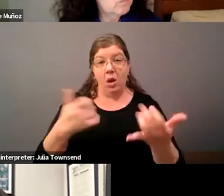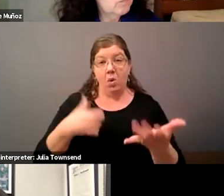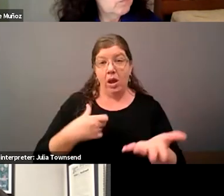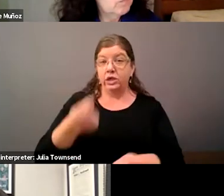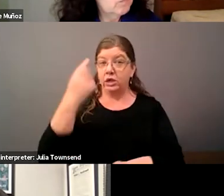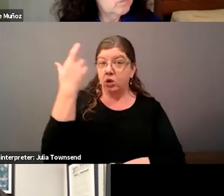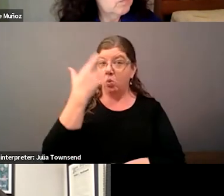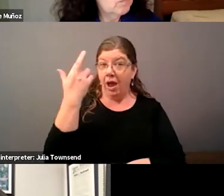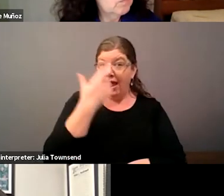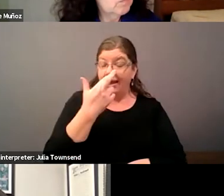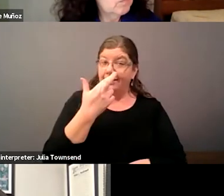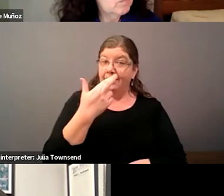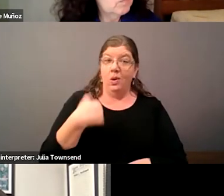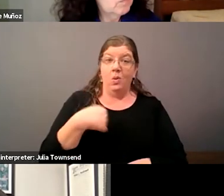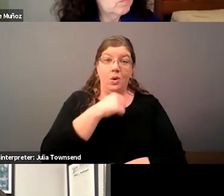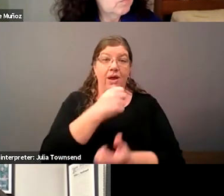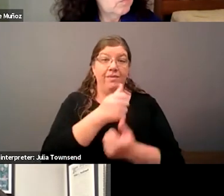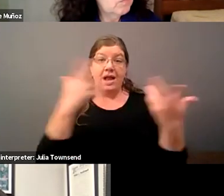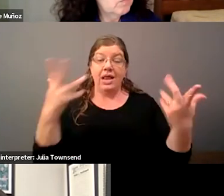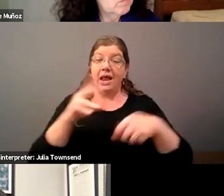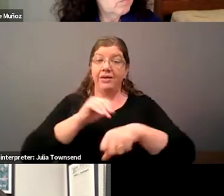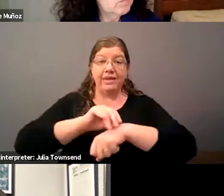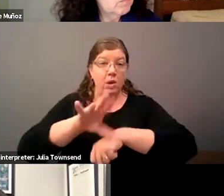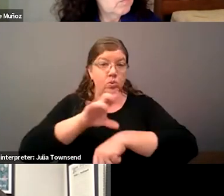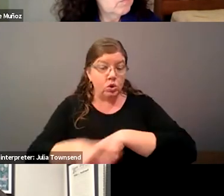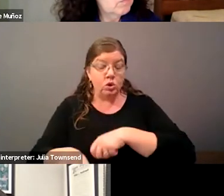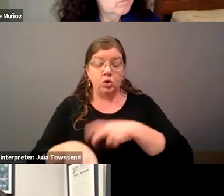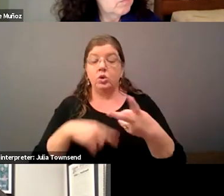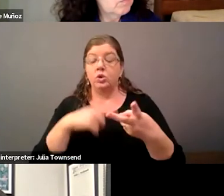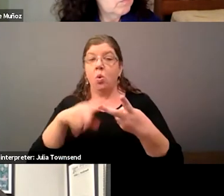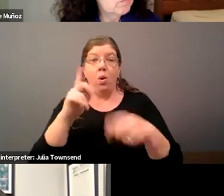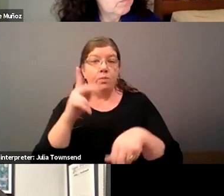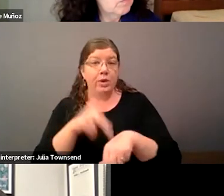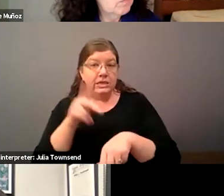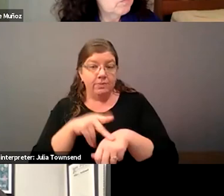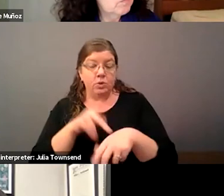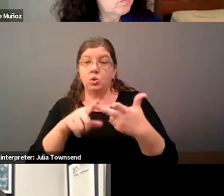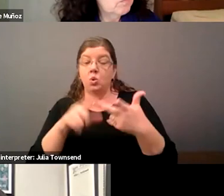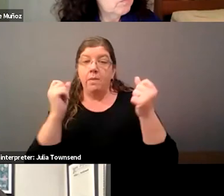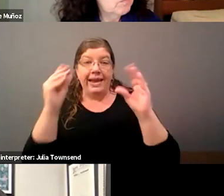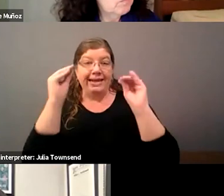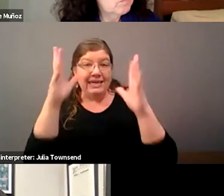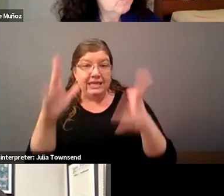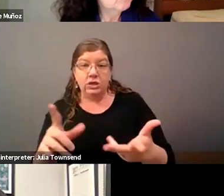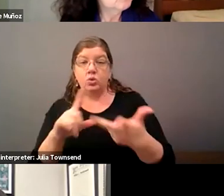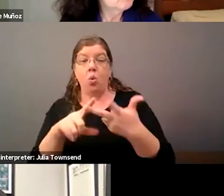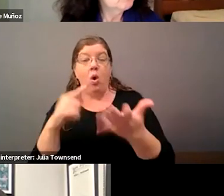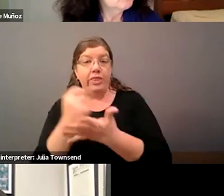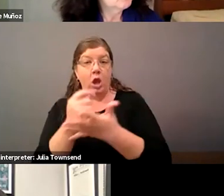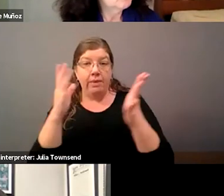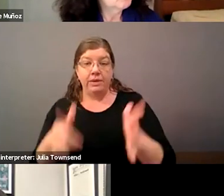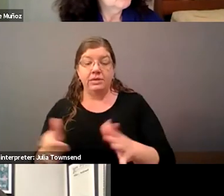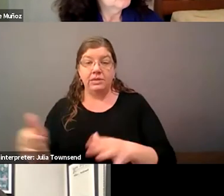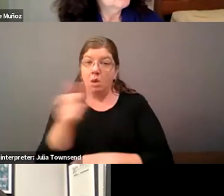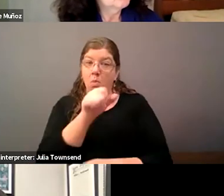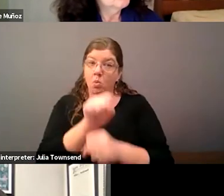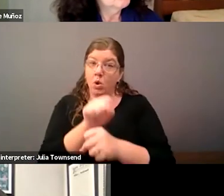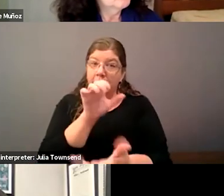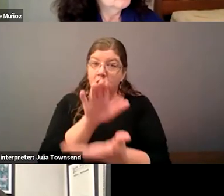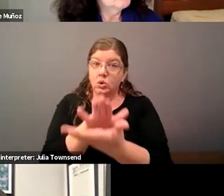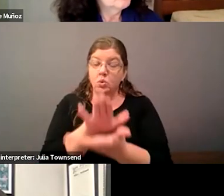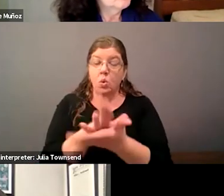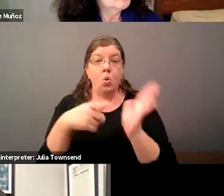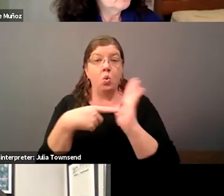why because we don't have a lot of counselors a lot of uh principals a lot of teachers other therapists that are working in schools that